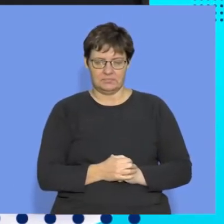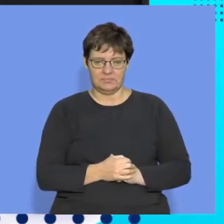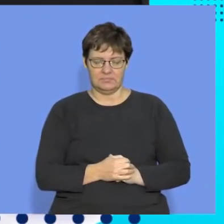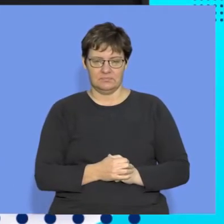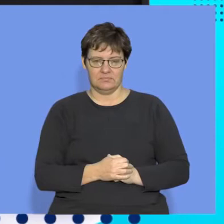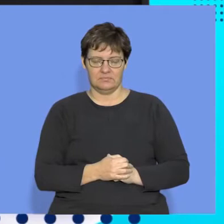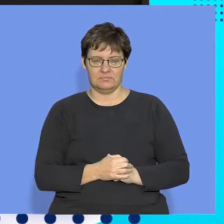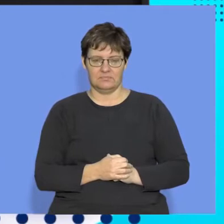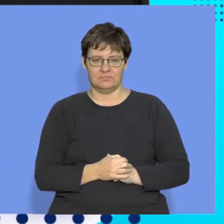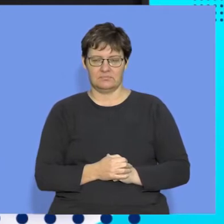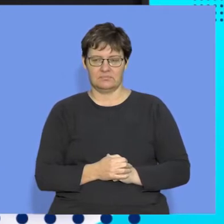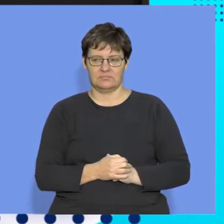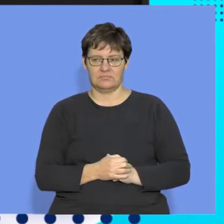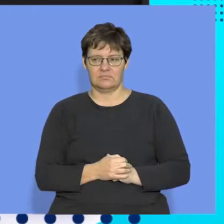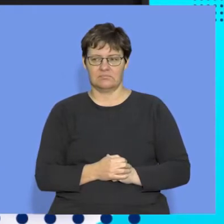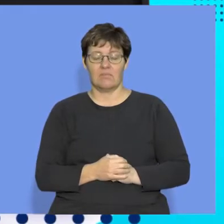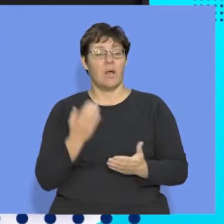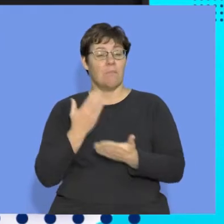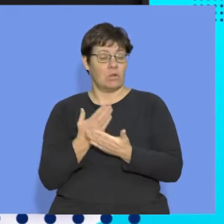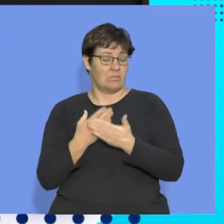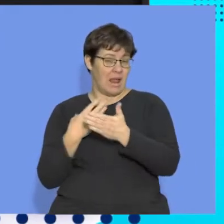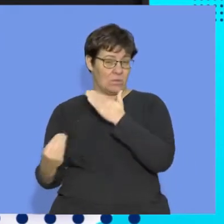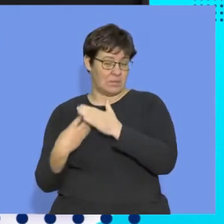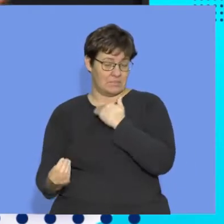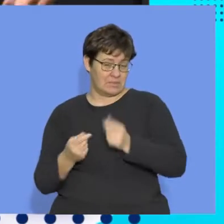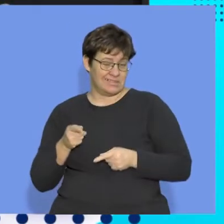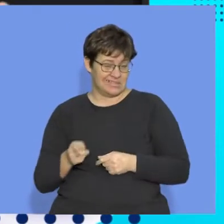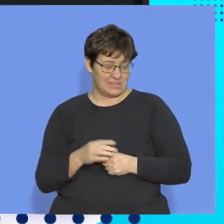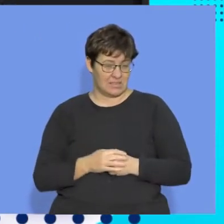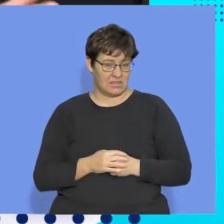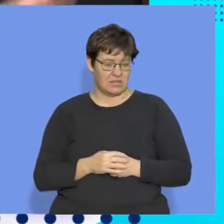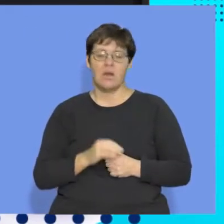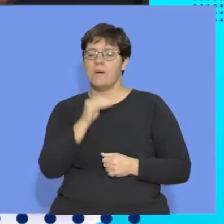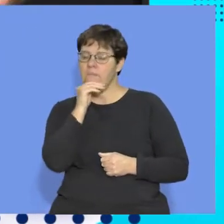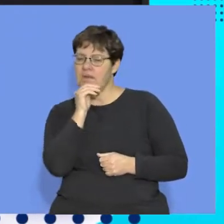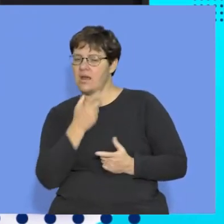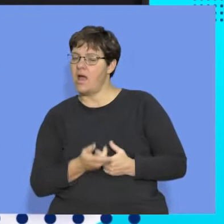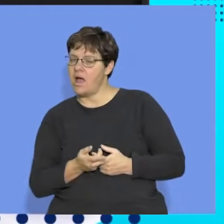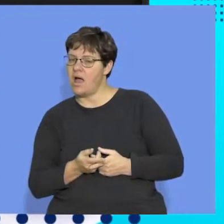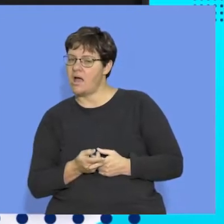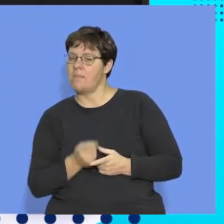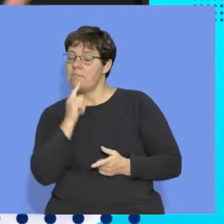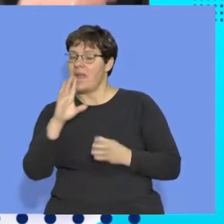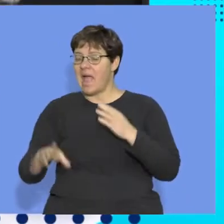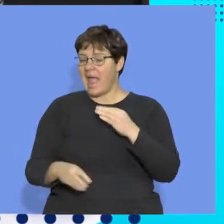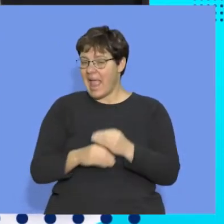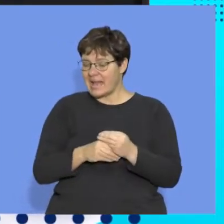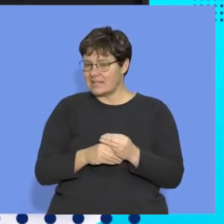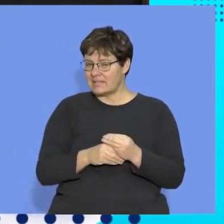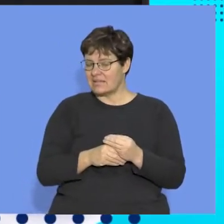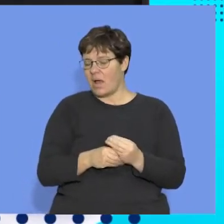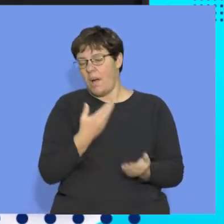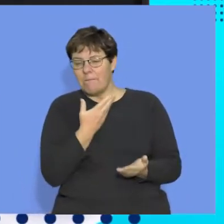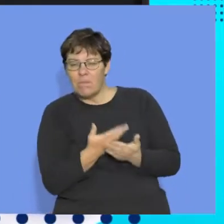And the possible outcome. So those will be actually the total, if you add, that is a